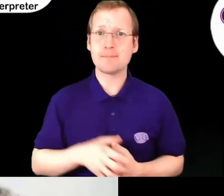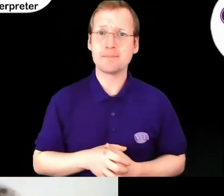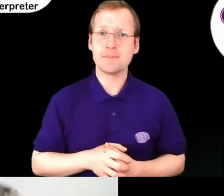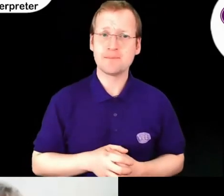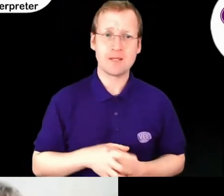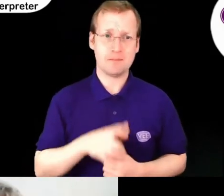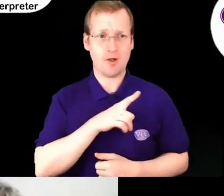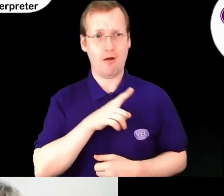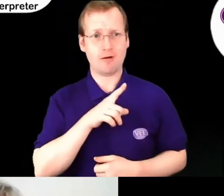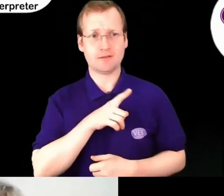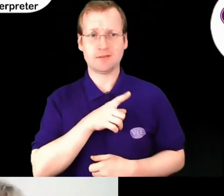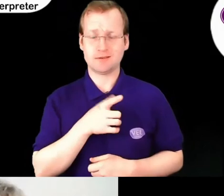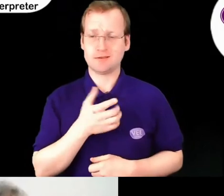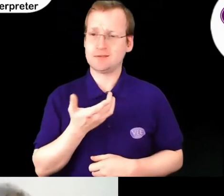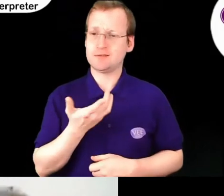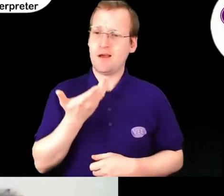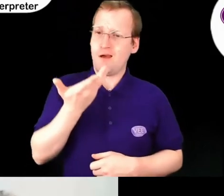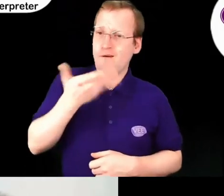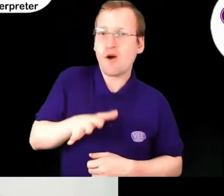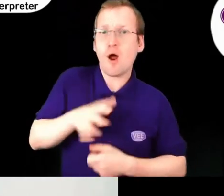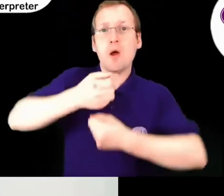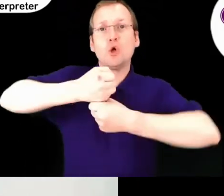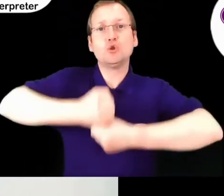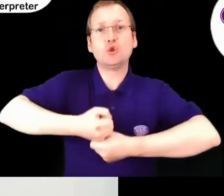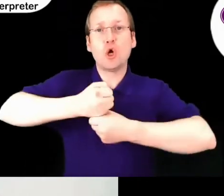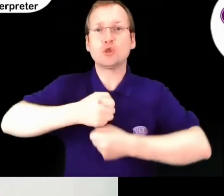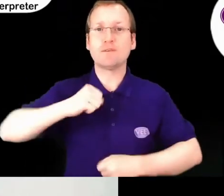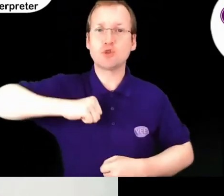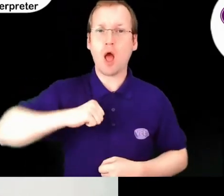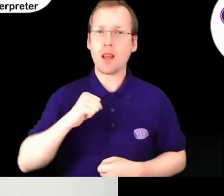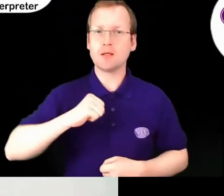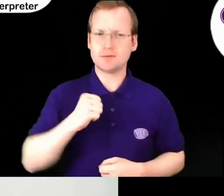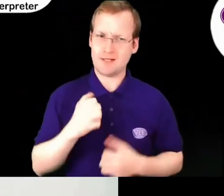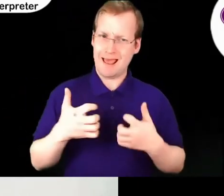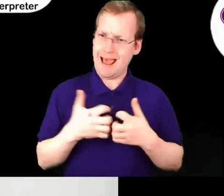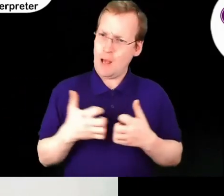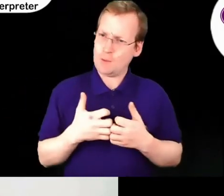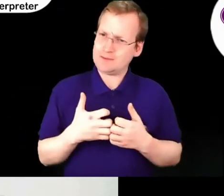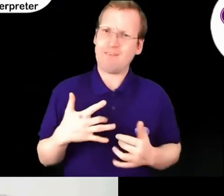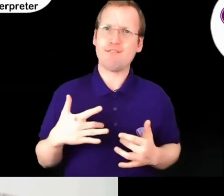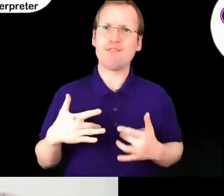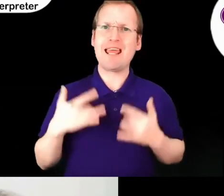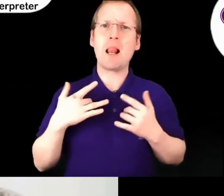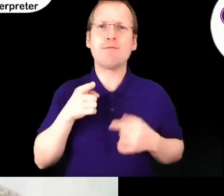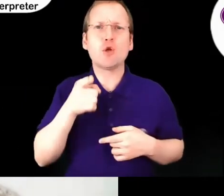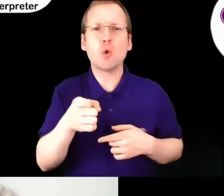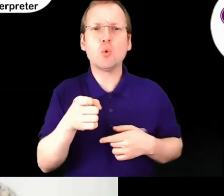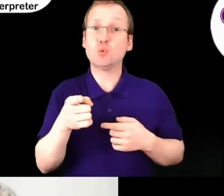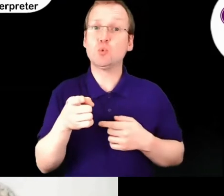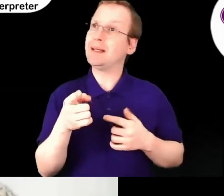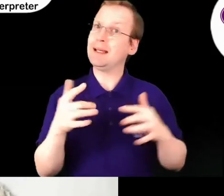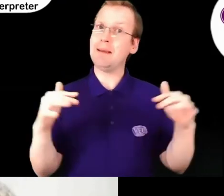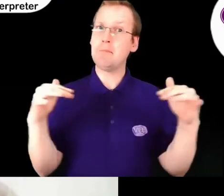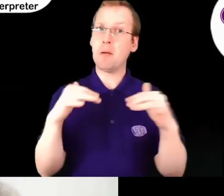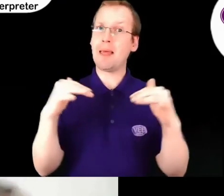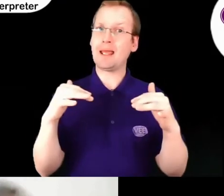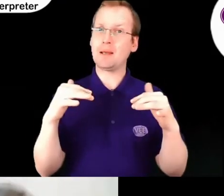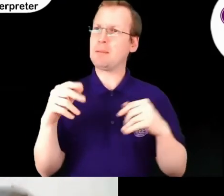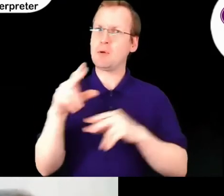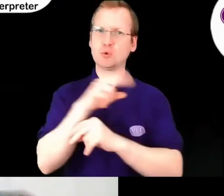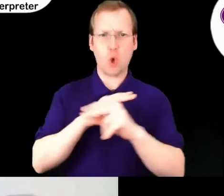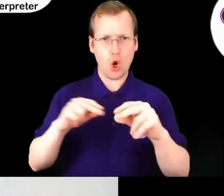So apart from the Church of Scotland, how was it for you being out in public and it being talked about